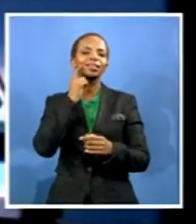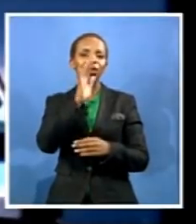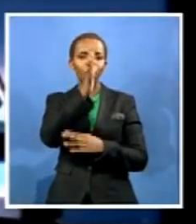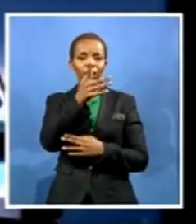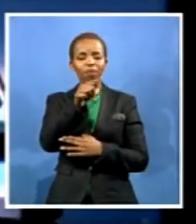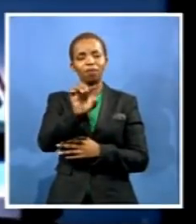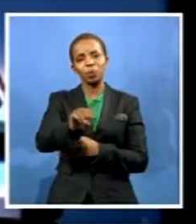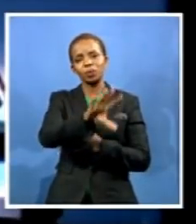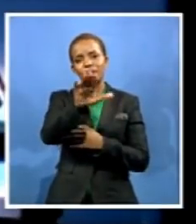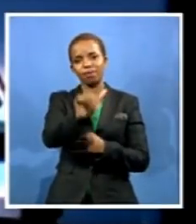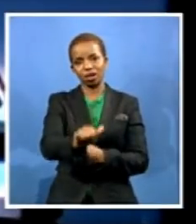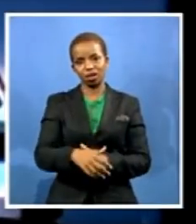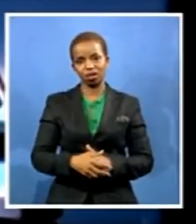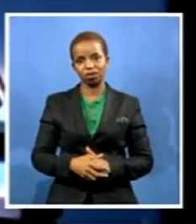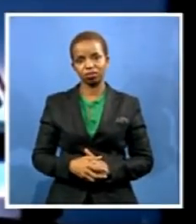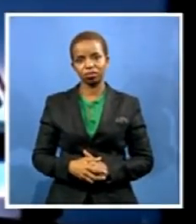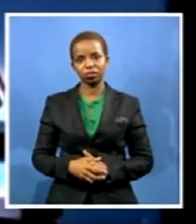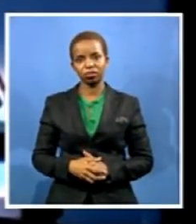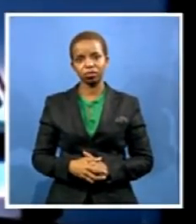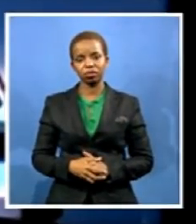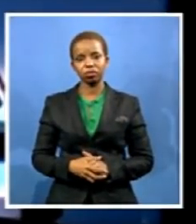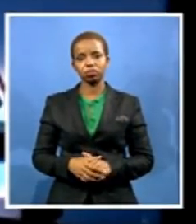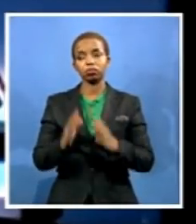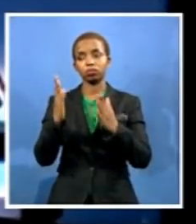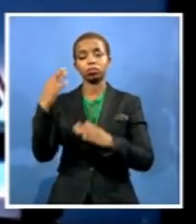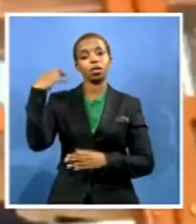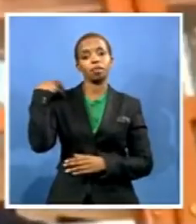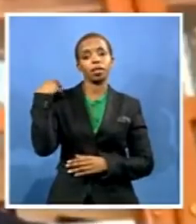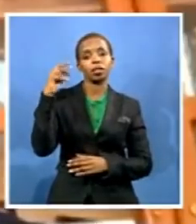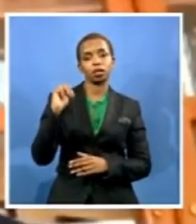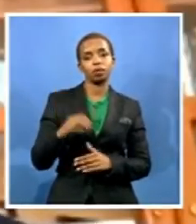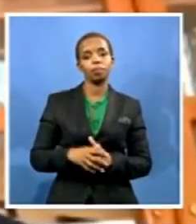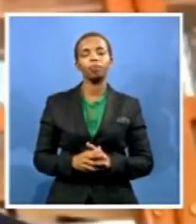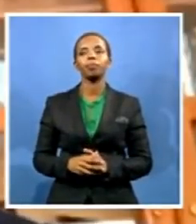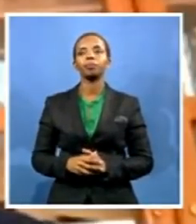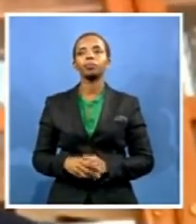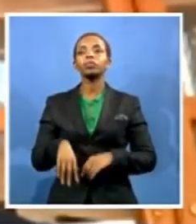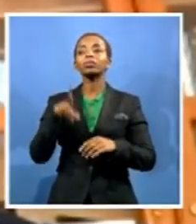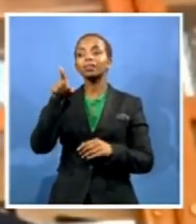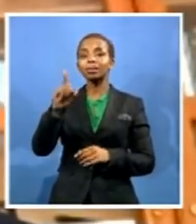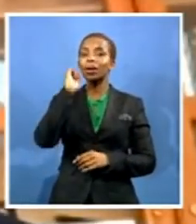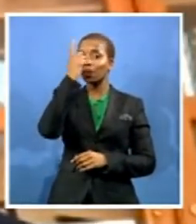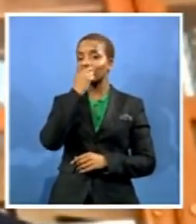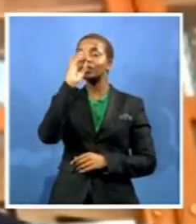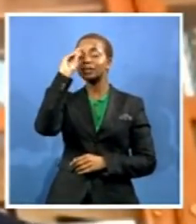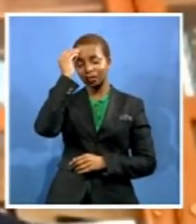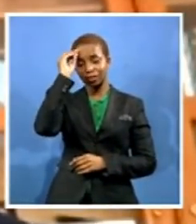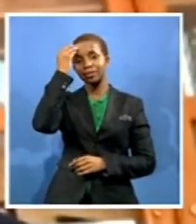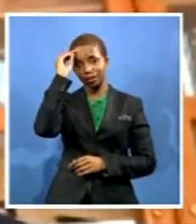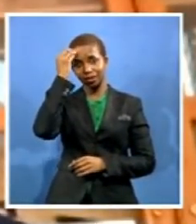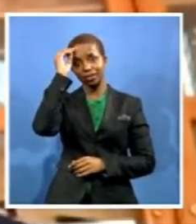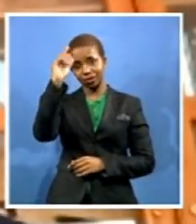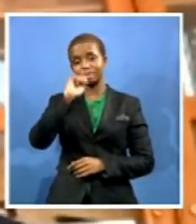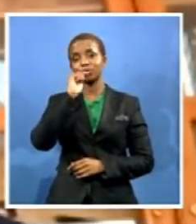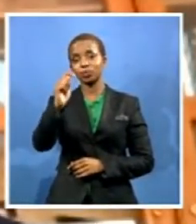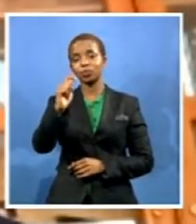Minister. Well, thank you very much. Very interesting question, because indeed, we have actually all agreed that to face